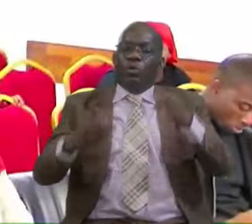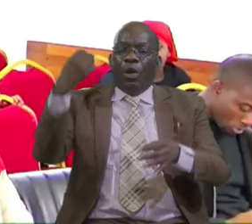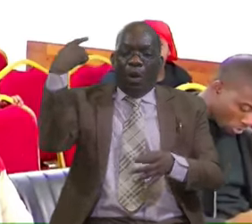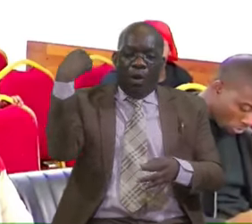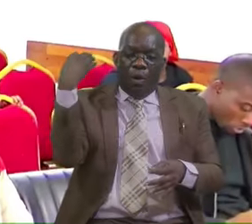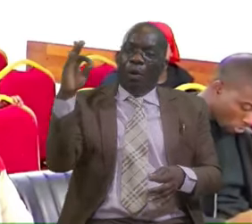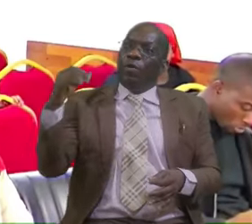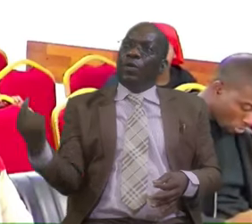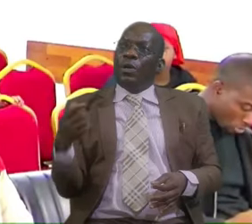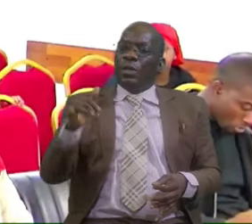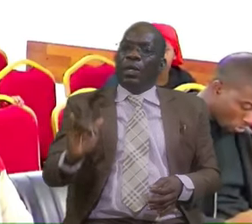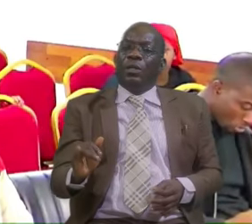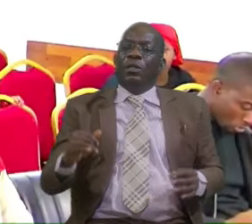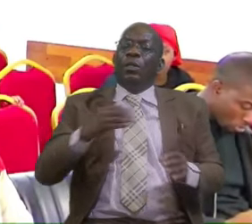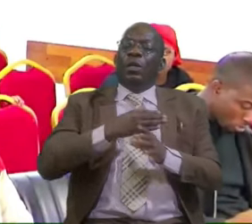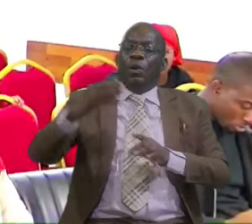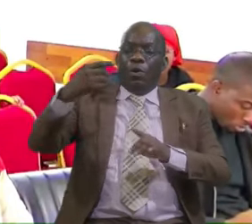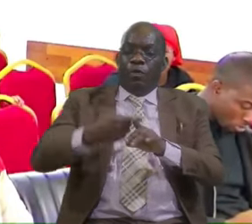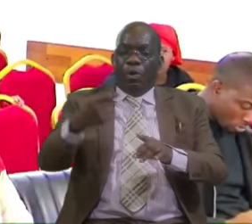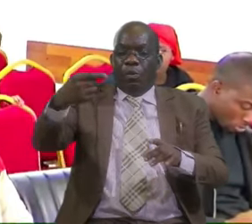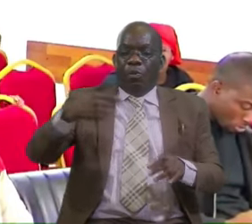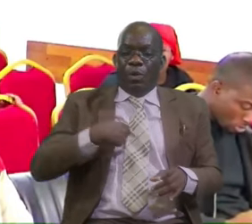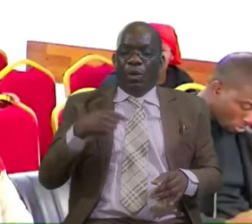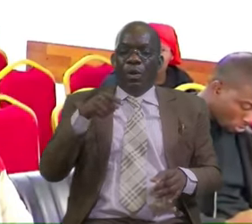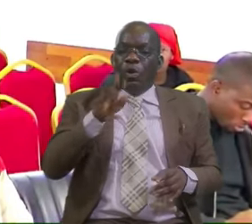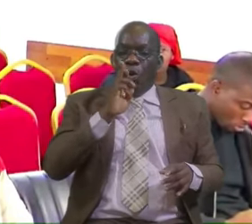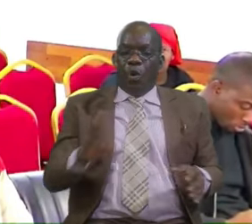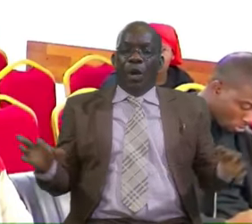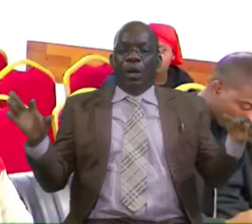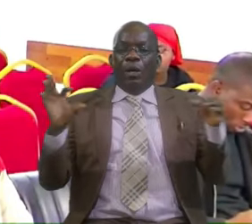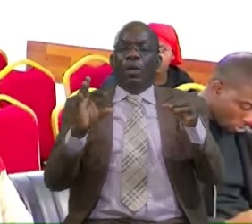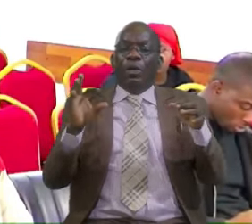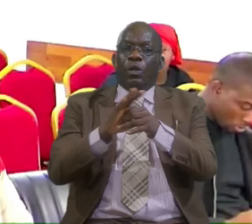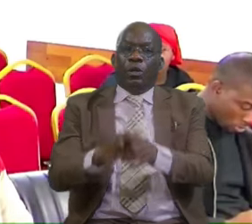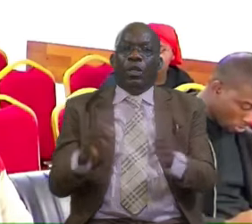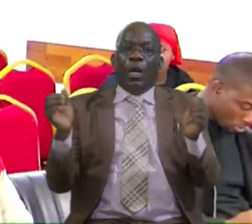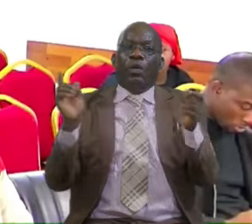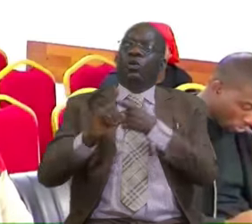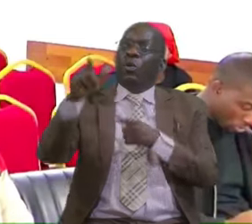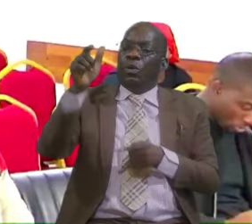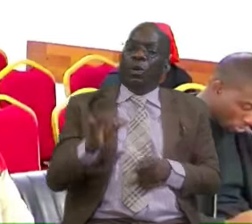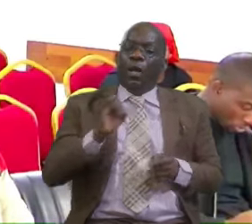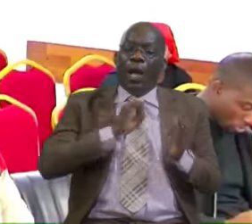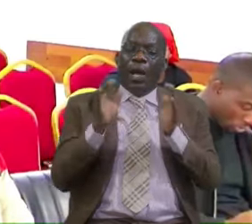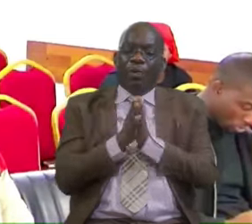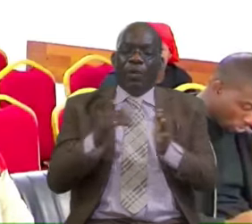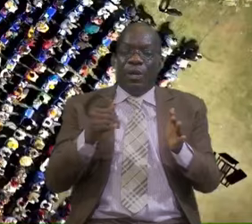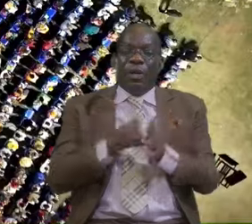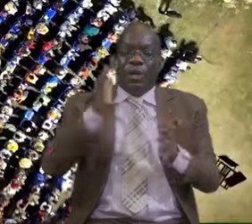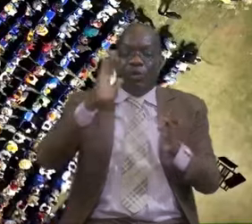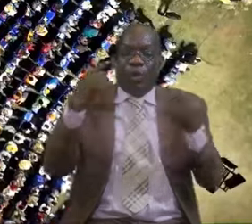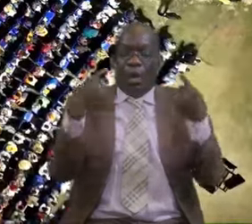away from me. You are reconciled unto God. I pray it will happen today for